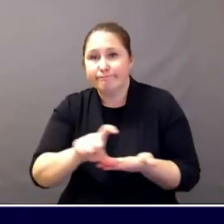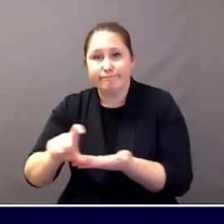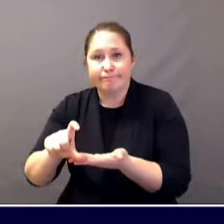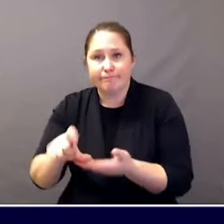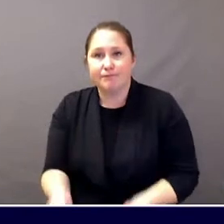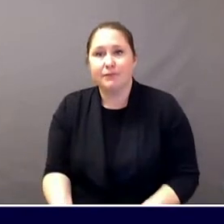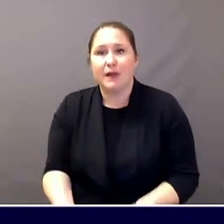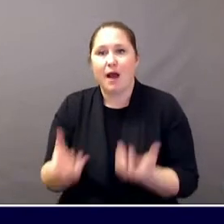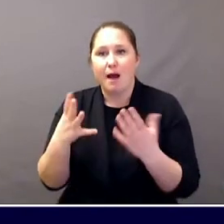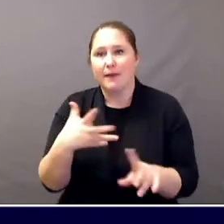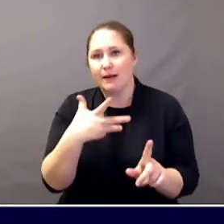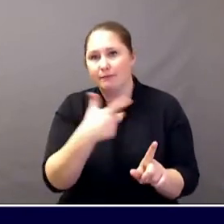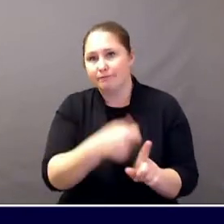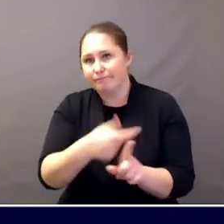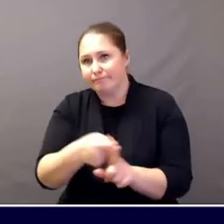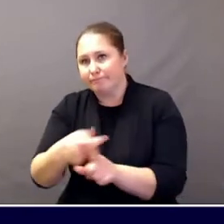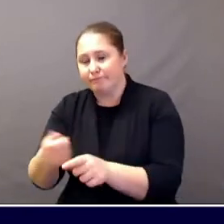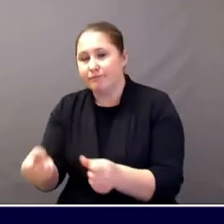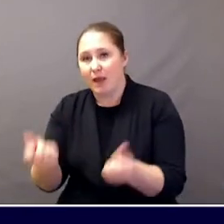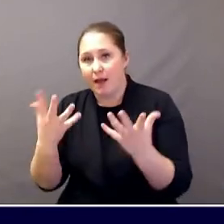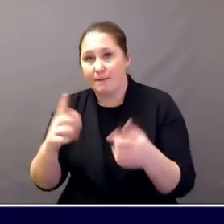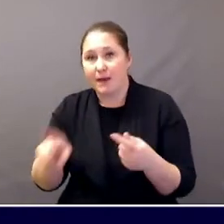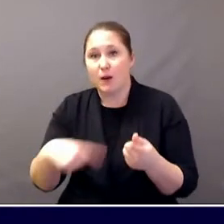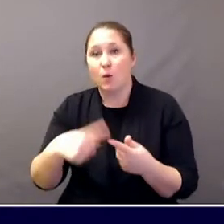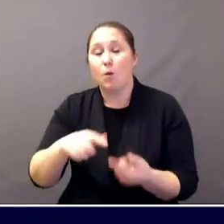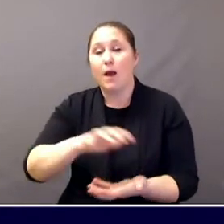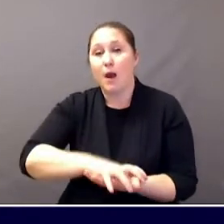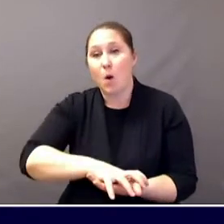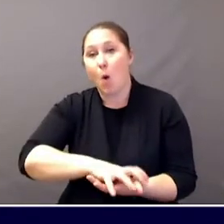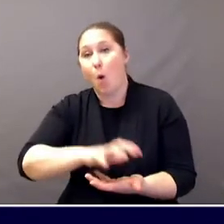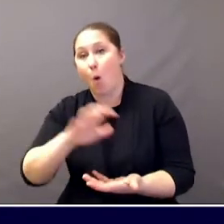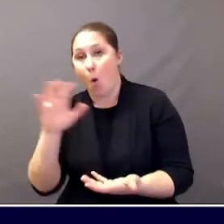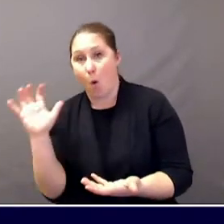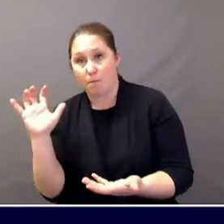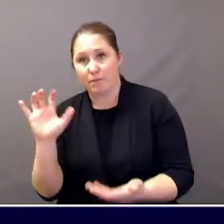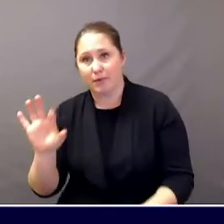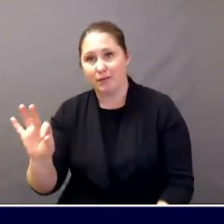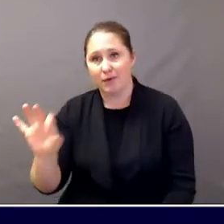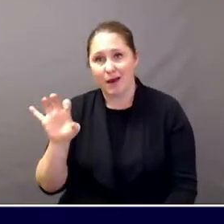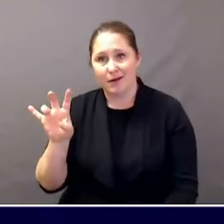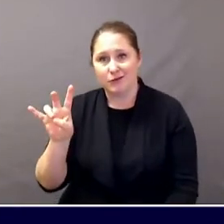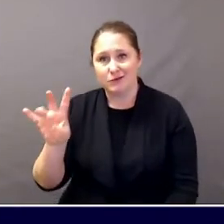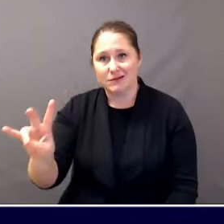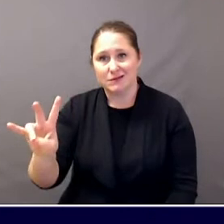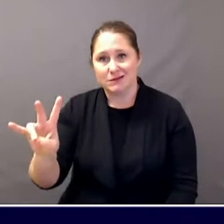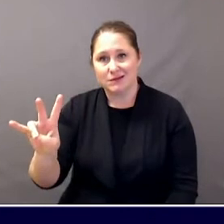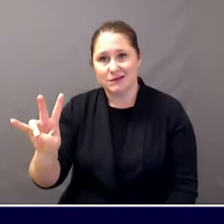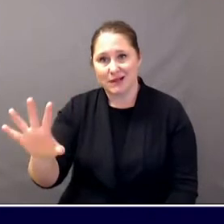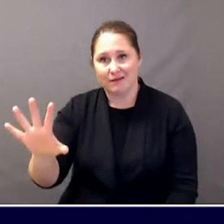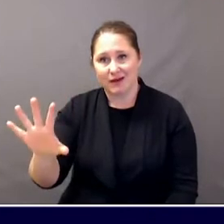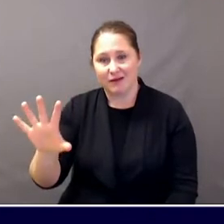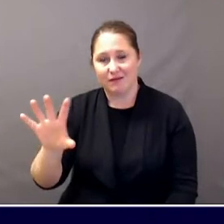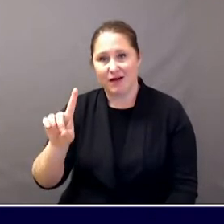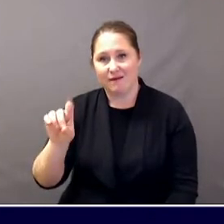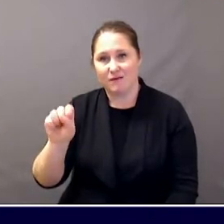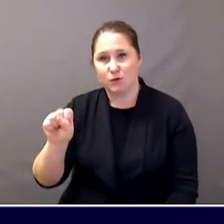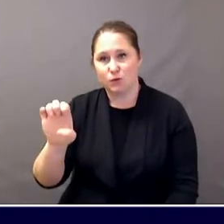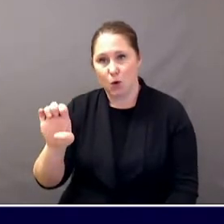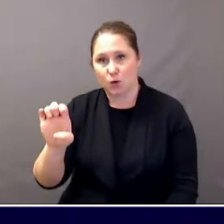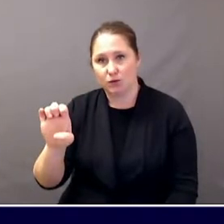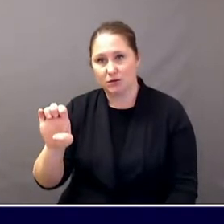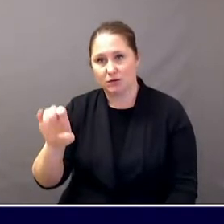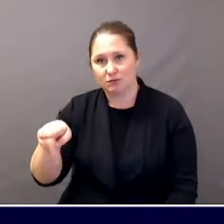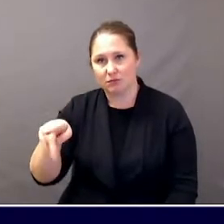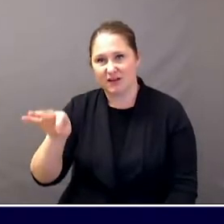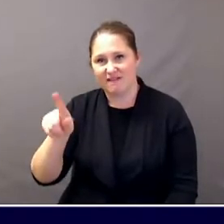once you open the cases of 975 doses of Pfizer, for instance, plus some